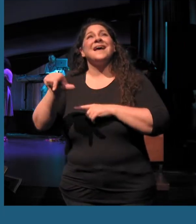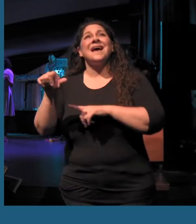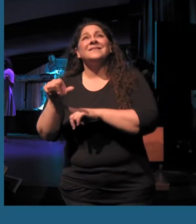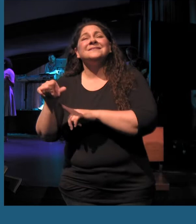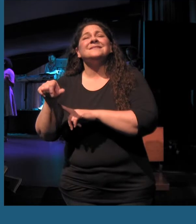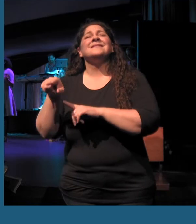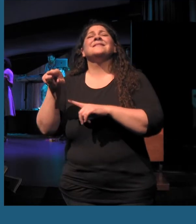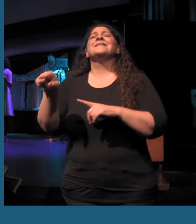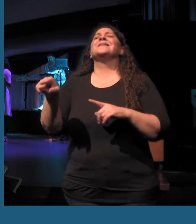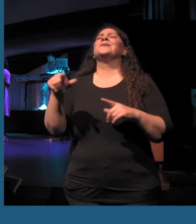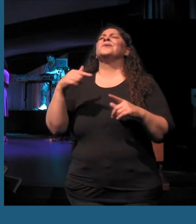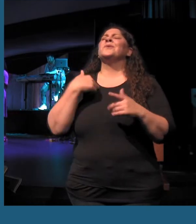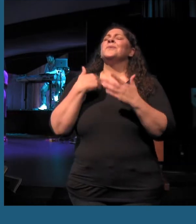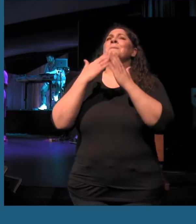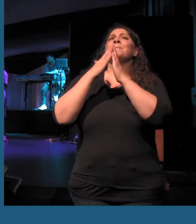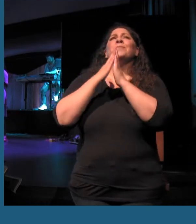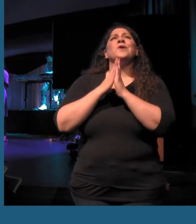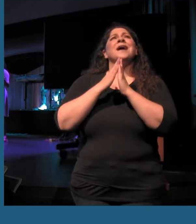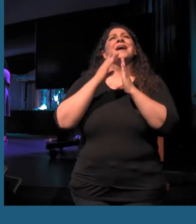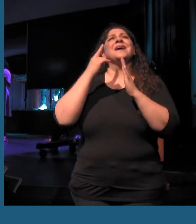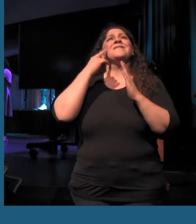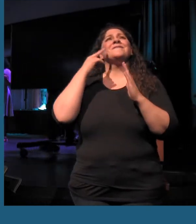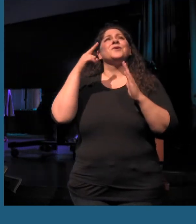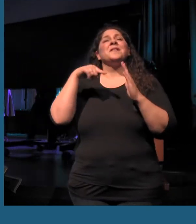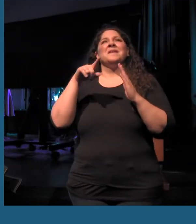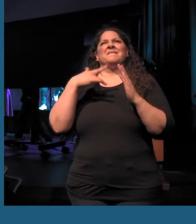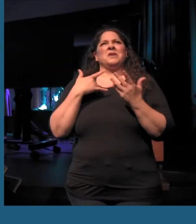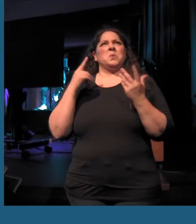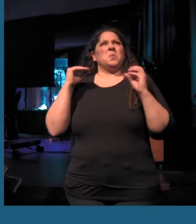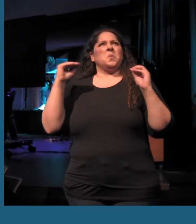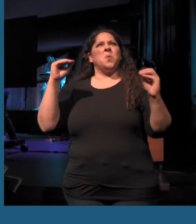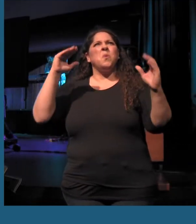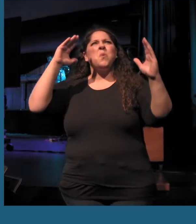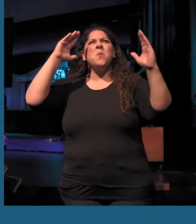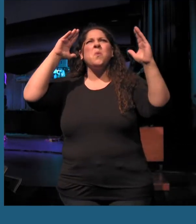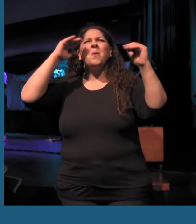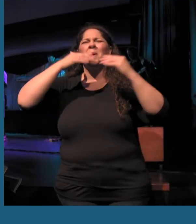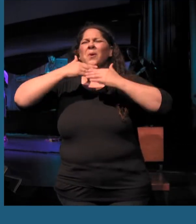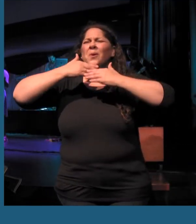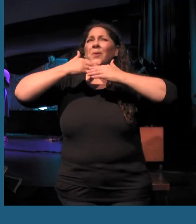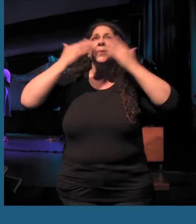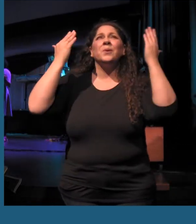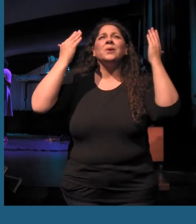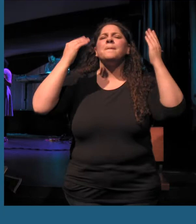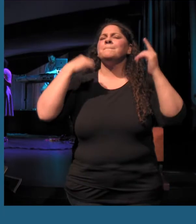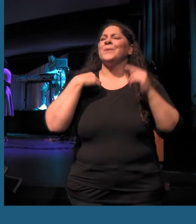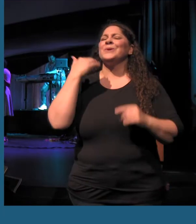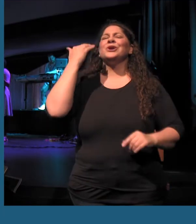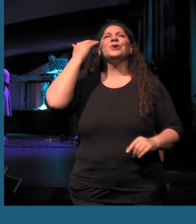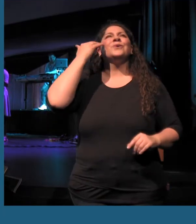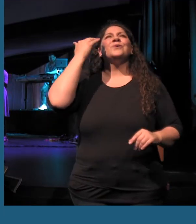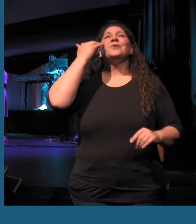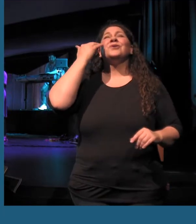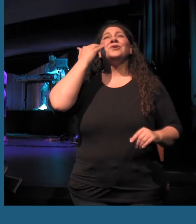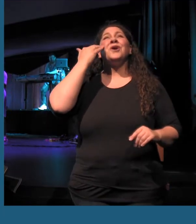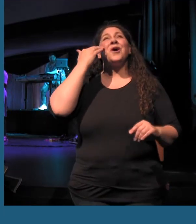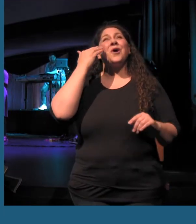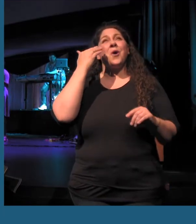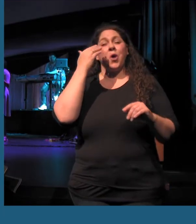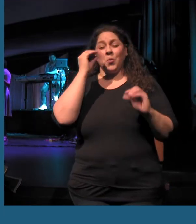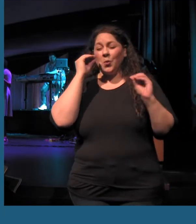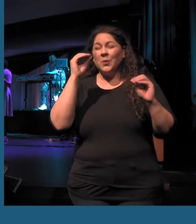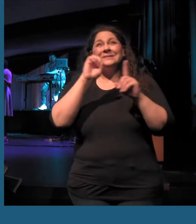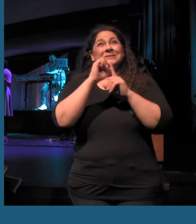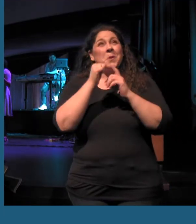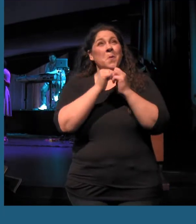are in what may seem like a hopeless situation, but we know that no situation is truly without